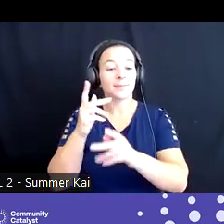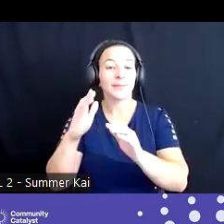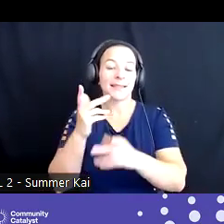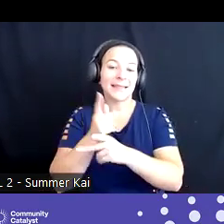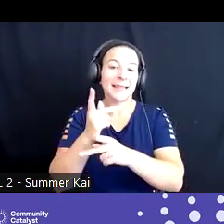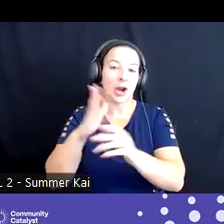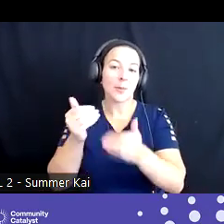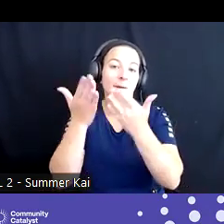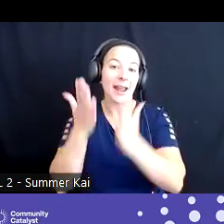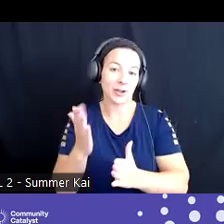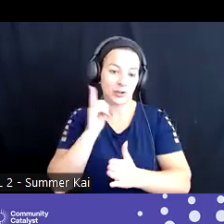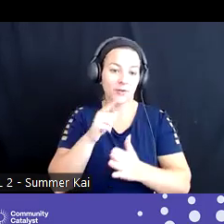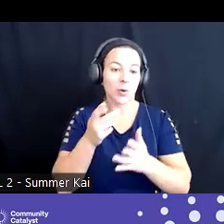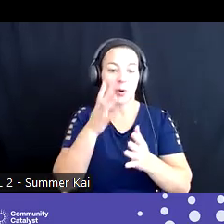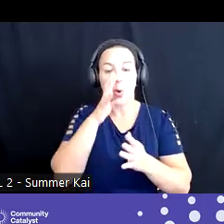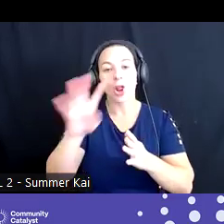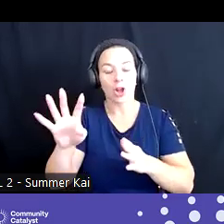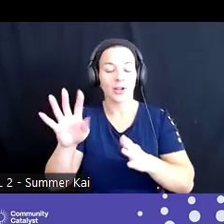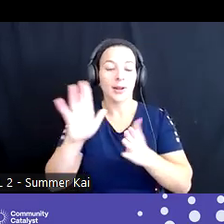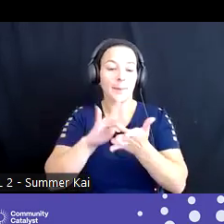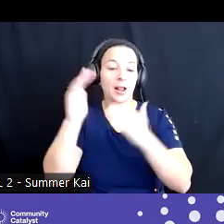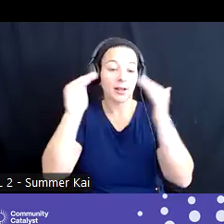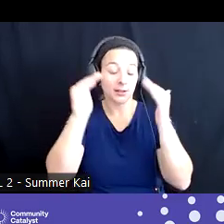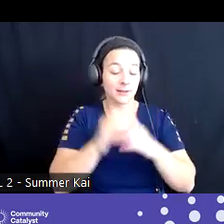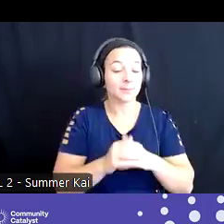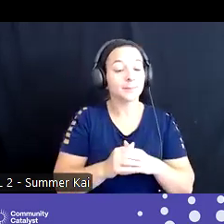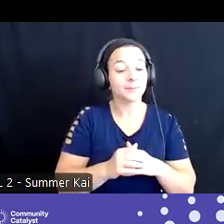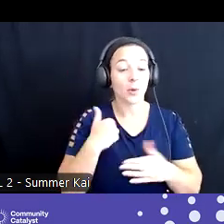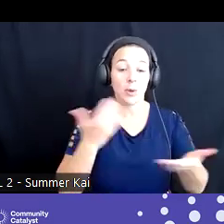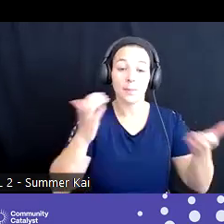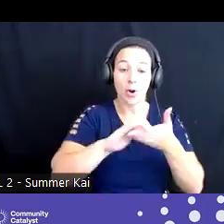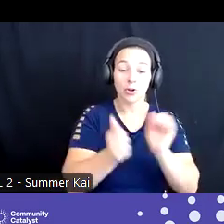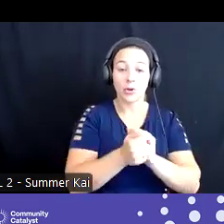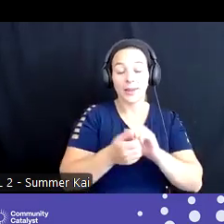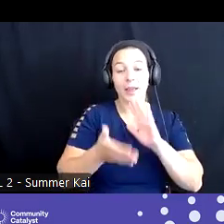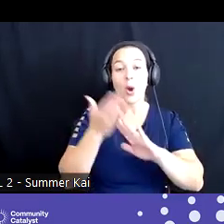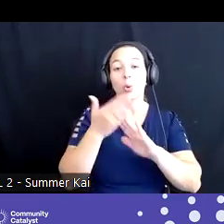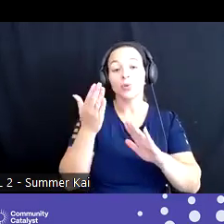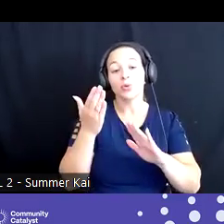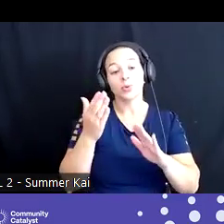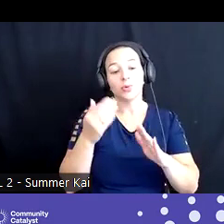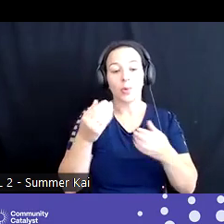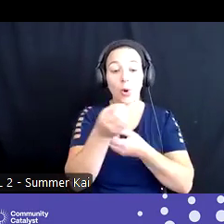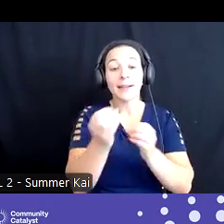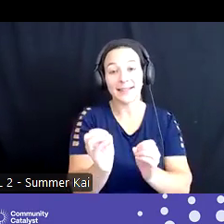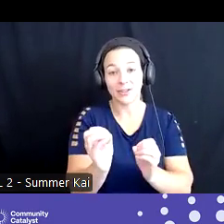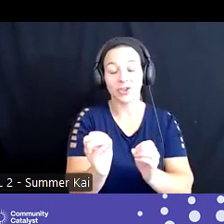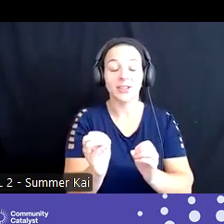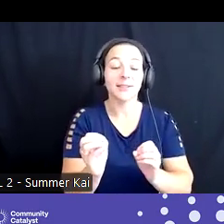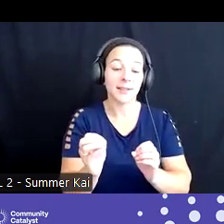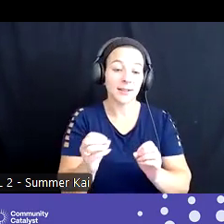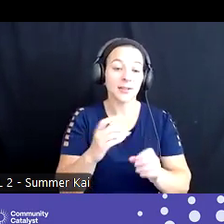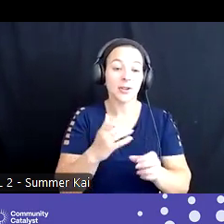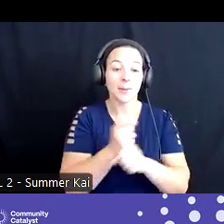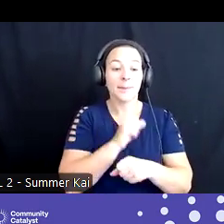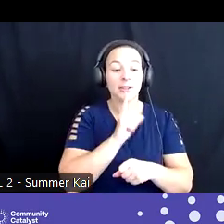adults. For each of these sessions, we partnered with a host organization to ensure that we heard from the